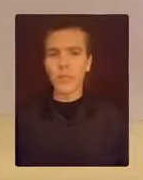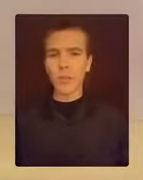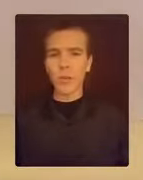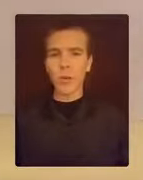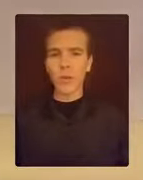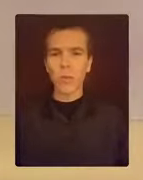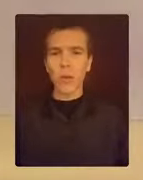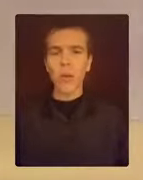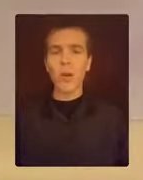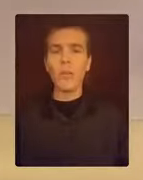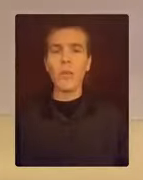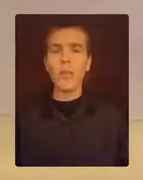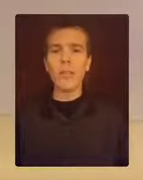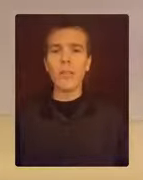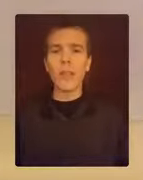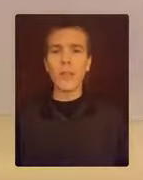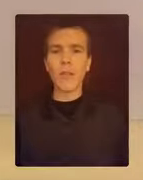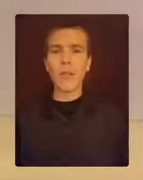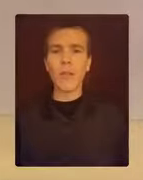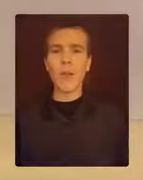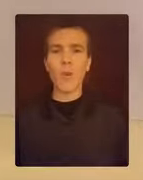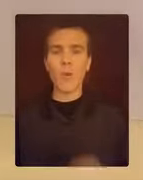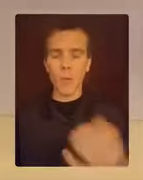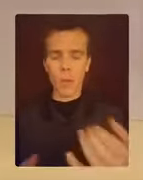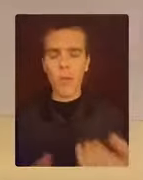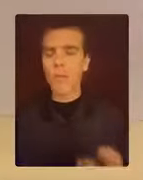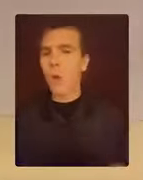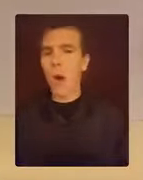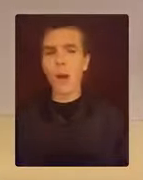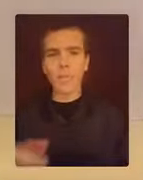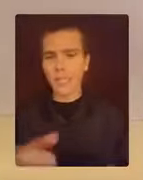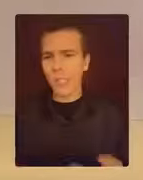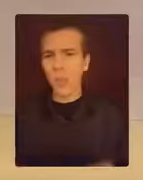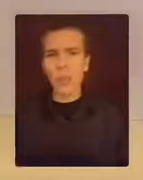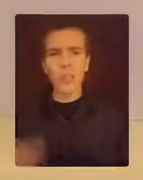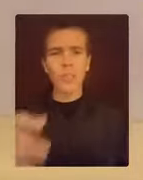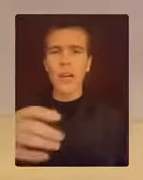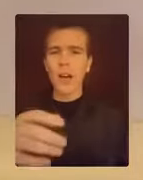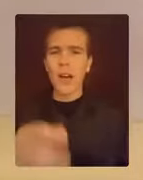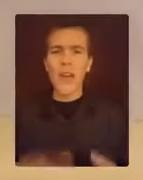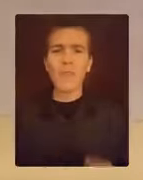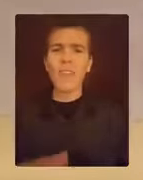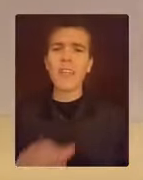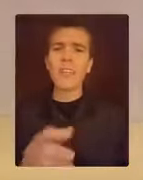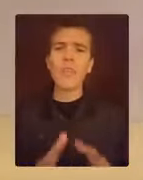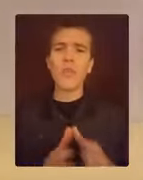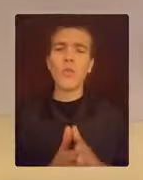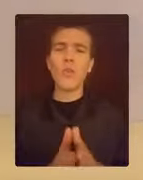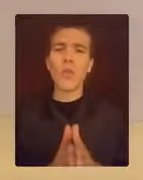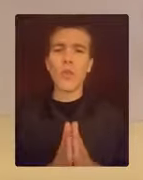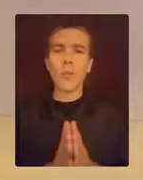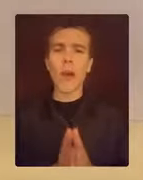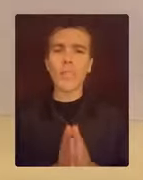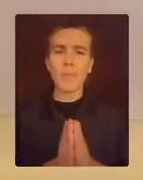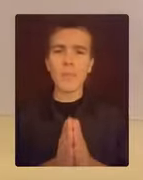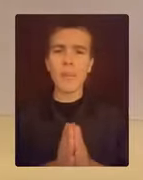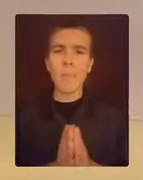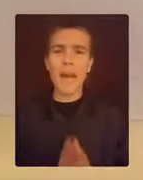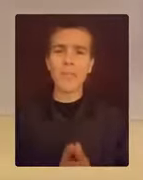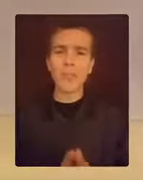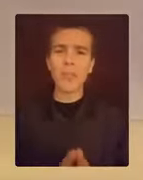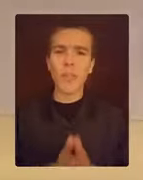in this world, who it is the with the perfect qualities, looks, everything that you could